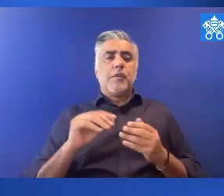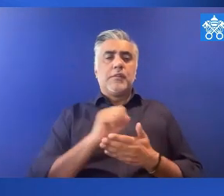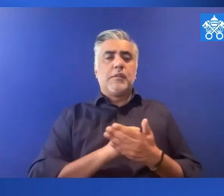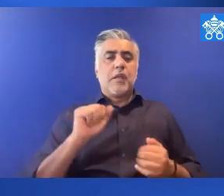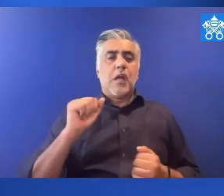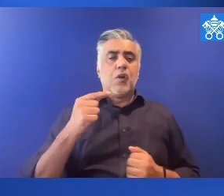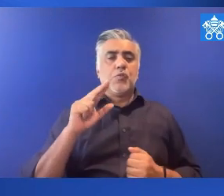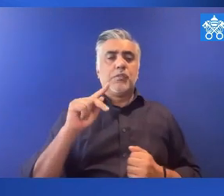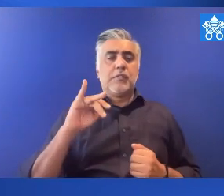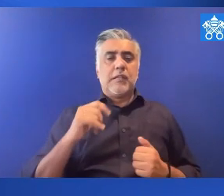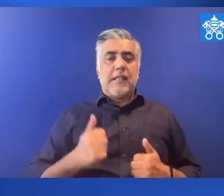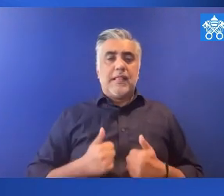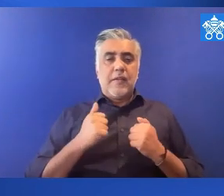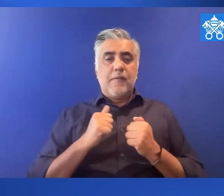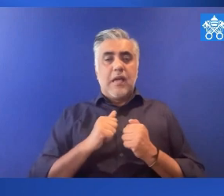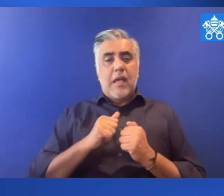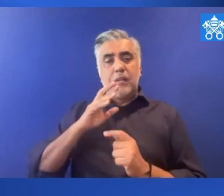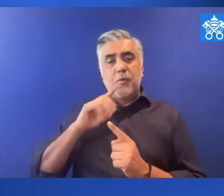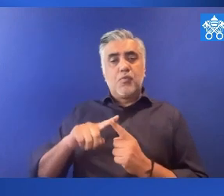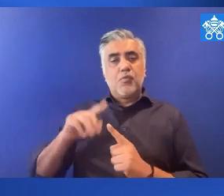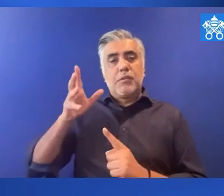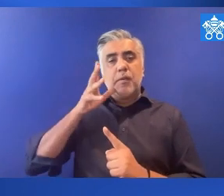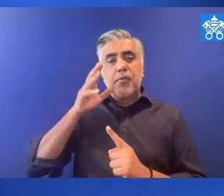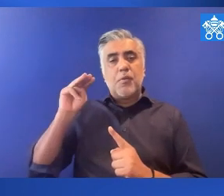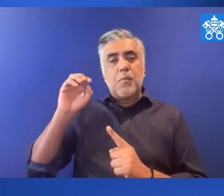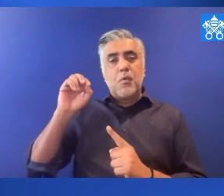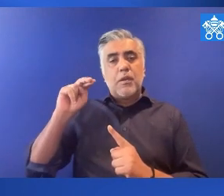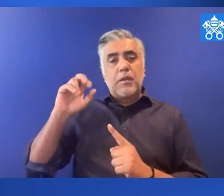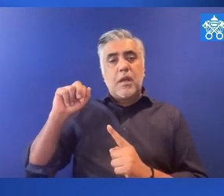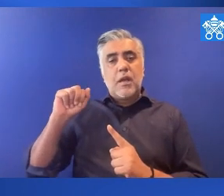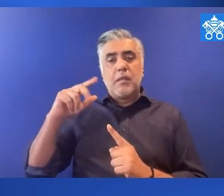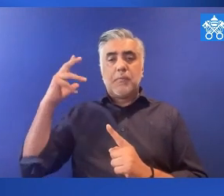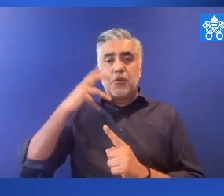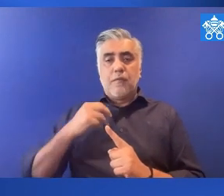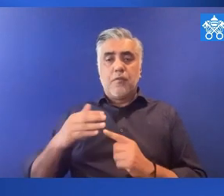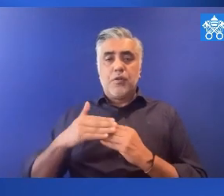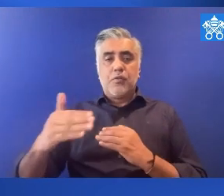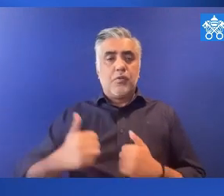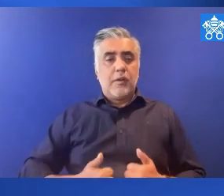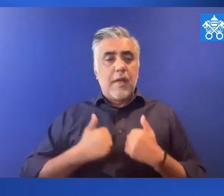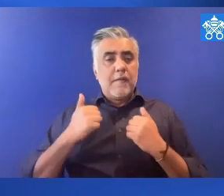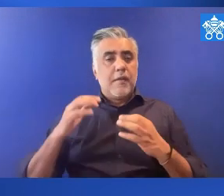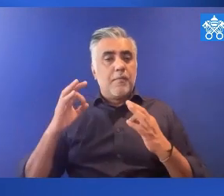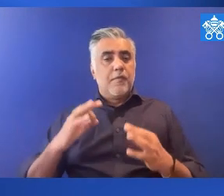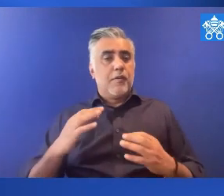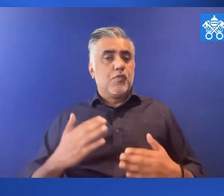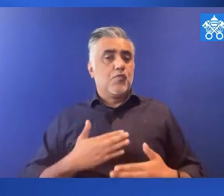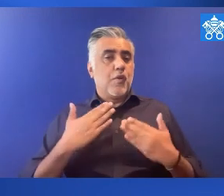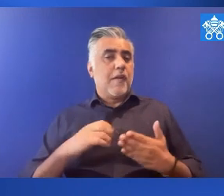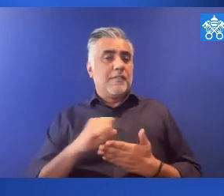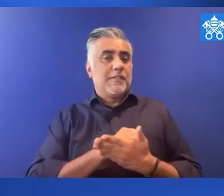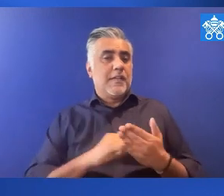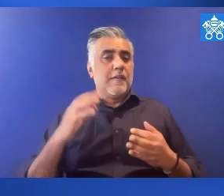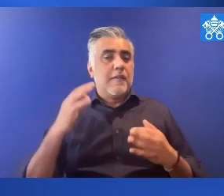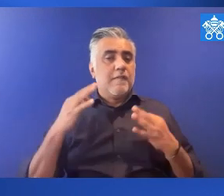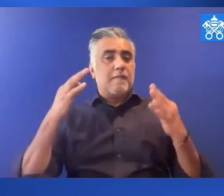St. Augustine when he spoke with his mother Monica about the beauty of eternal life, or the